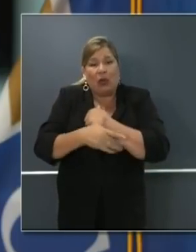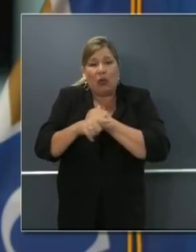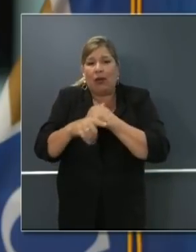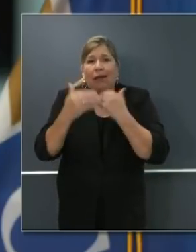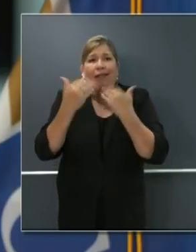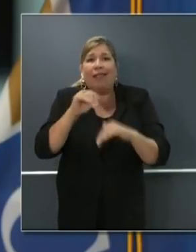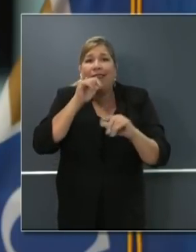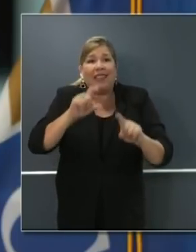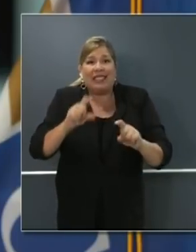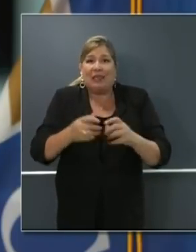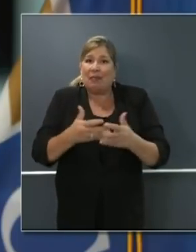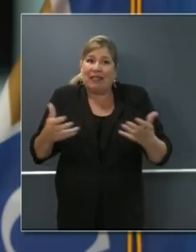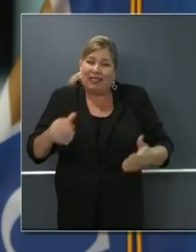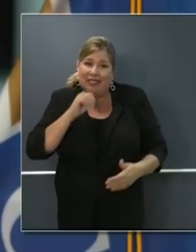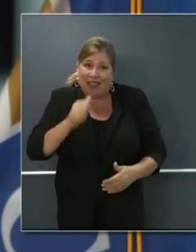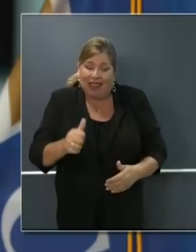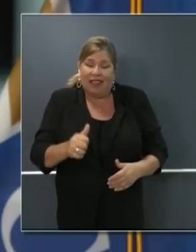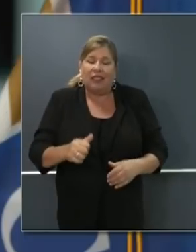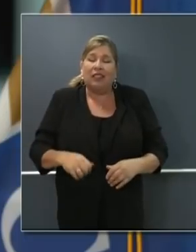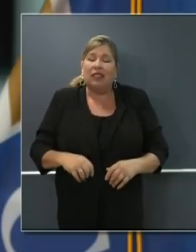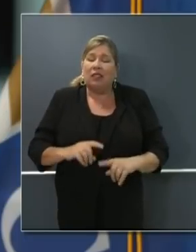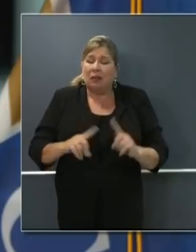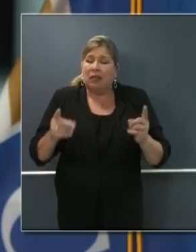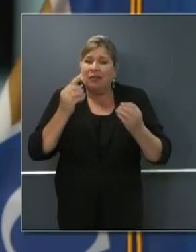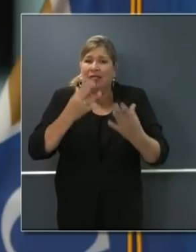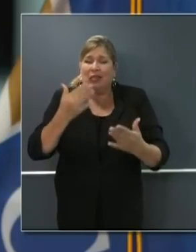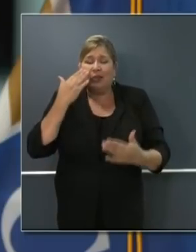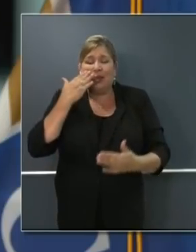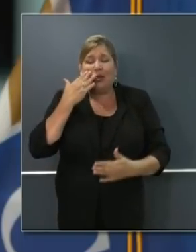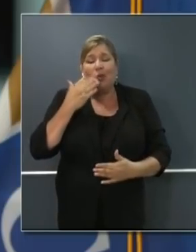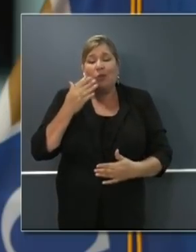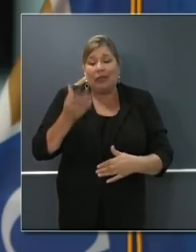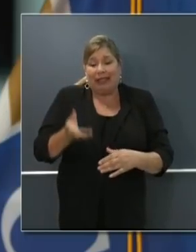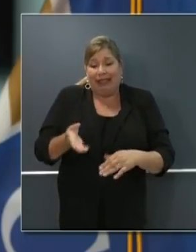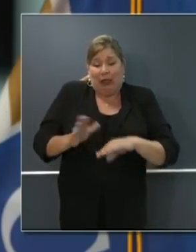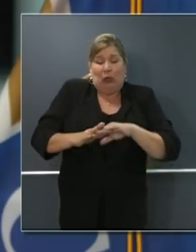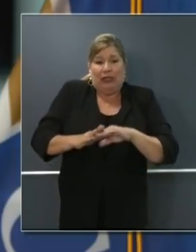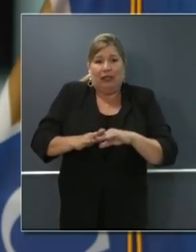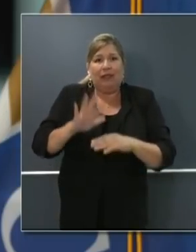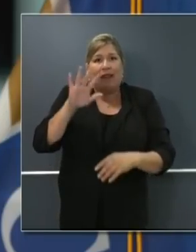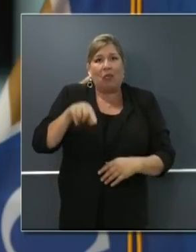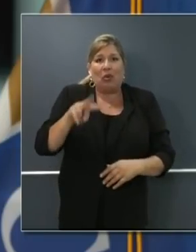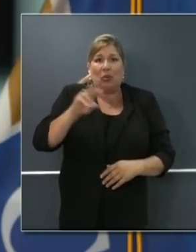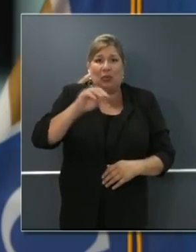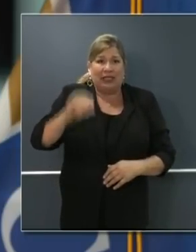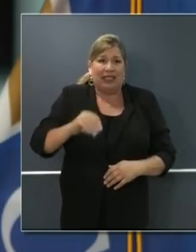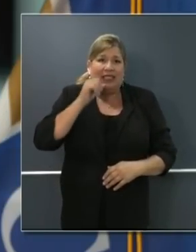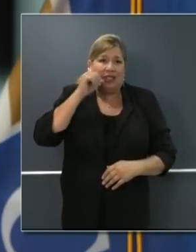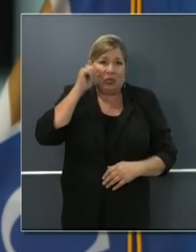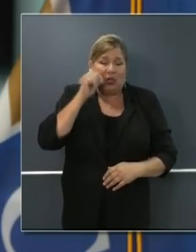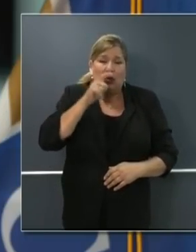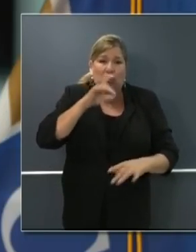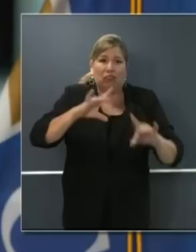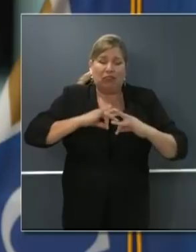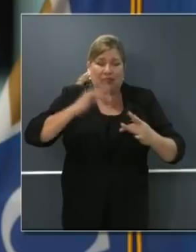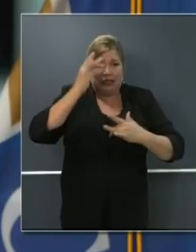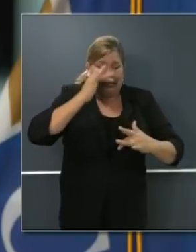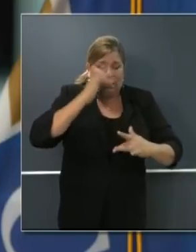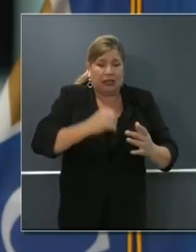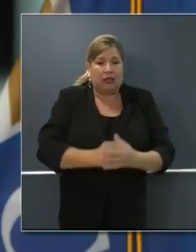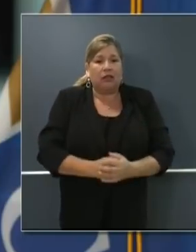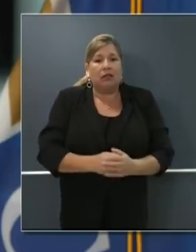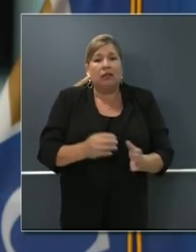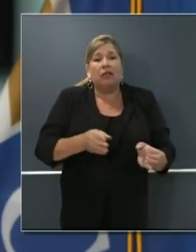these positives, but 5.2% increase yesterday. Hospitalizations, as I said, went up in ICUs, but just modestly, within